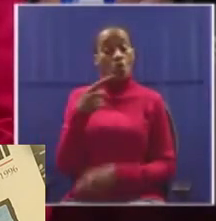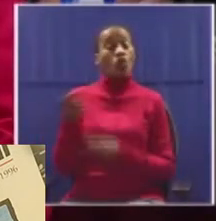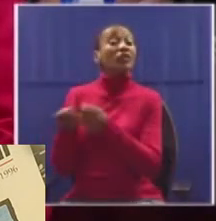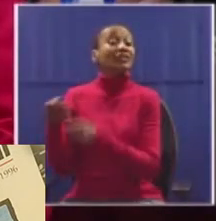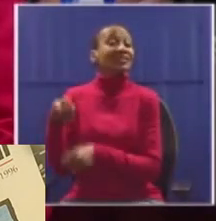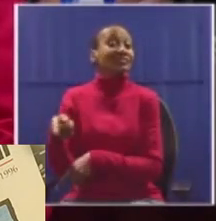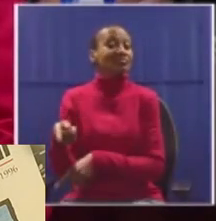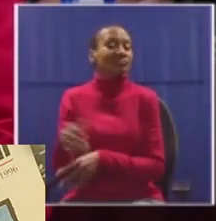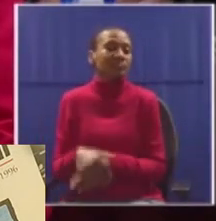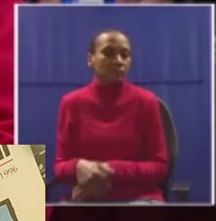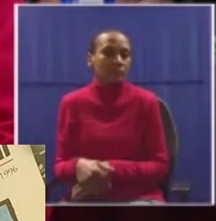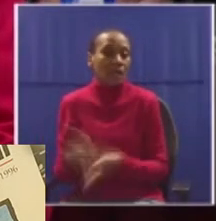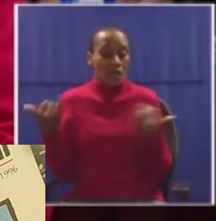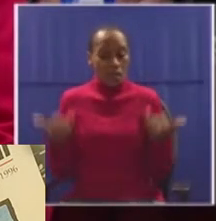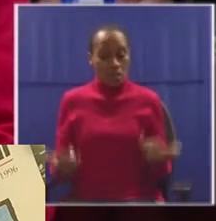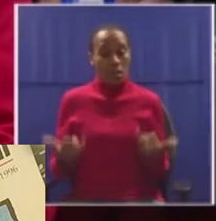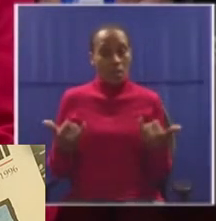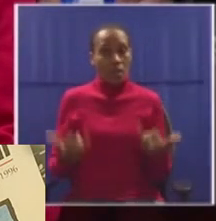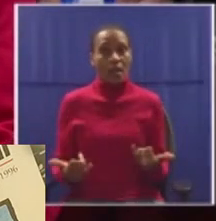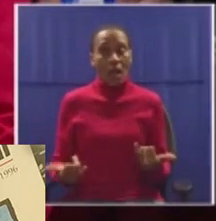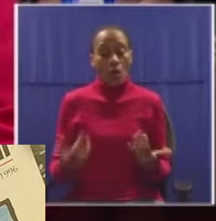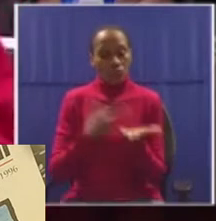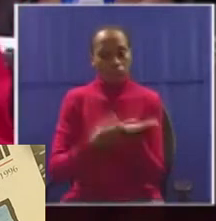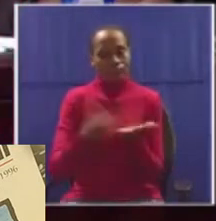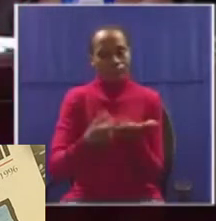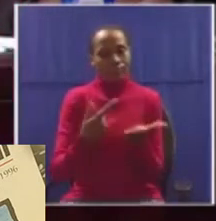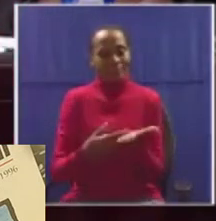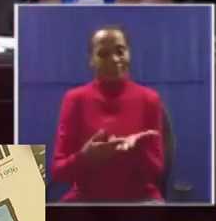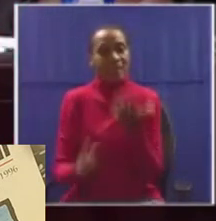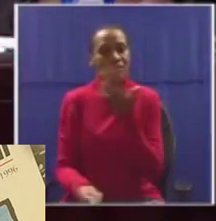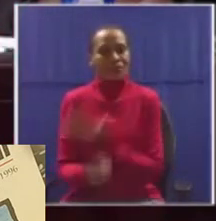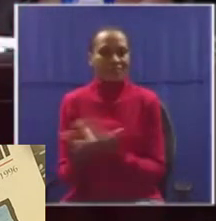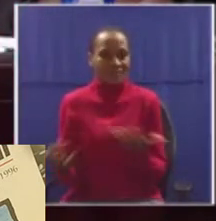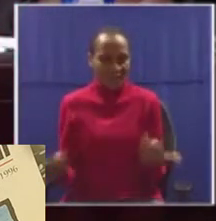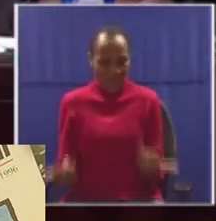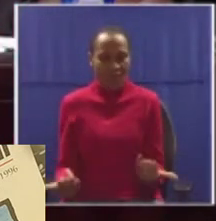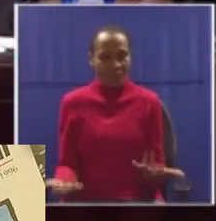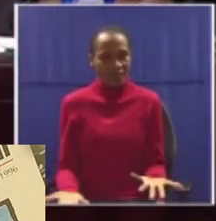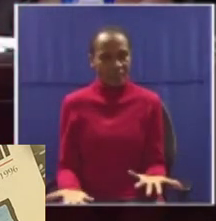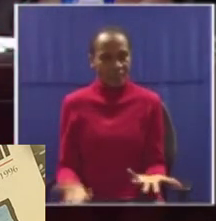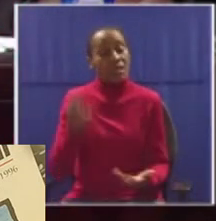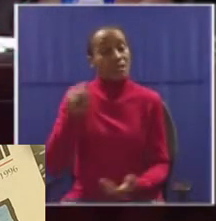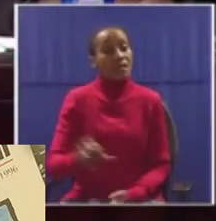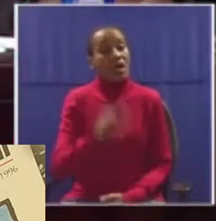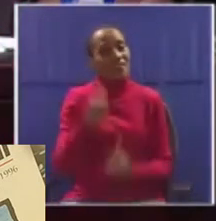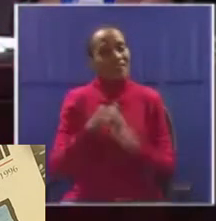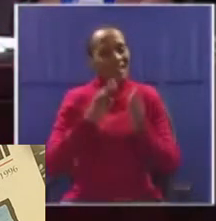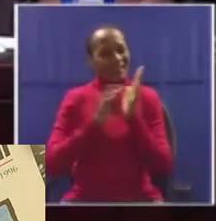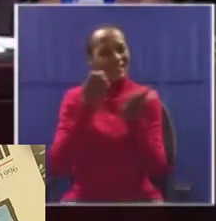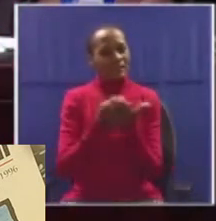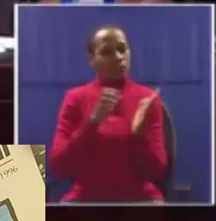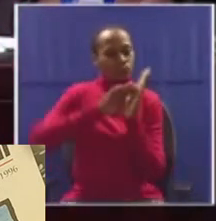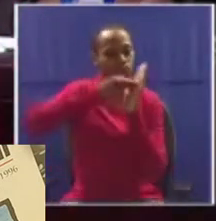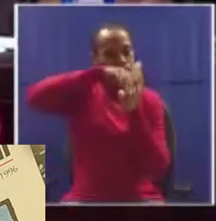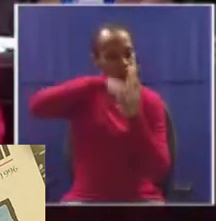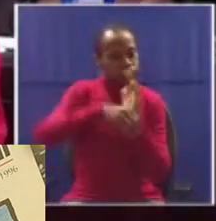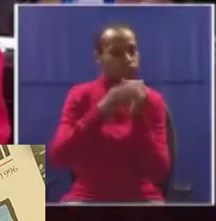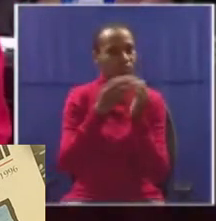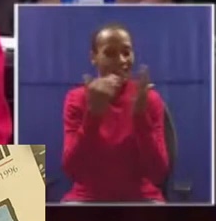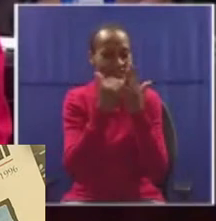but now let's turn our Focus to this debate the decision to grade a South Africa effectively means